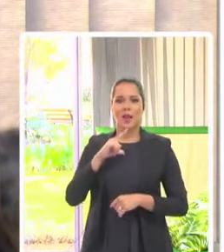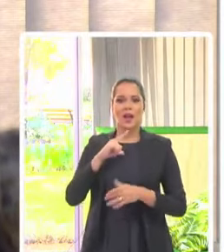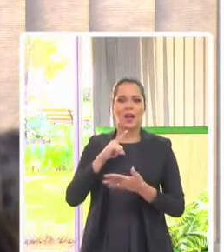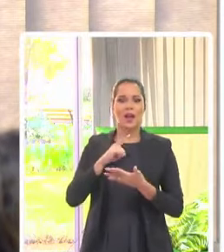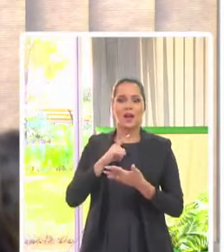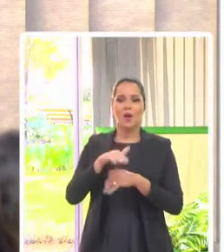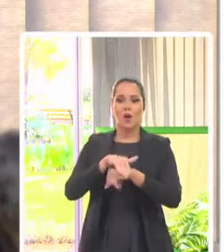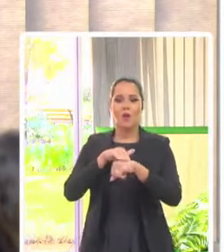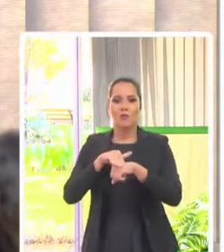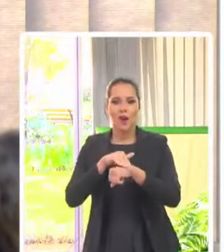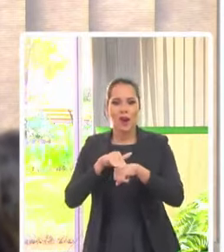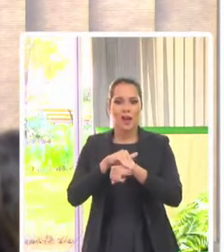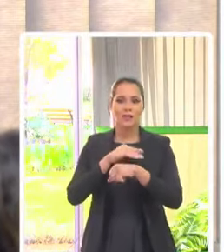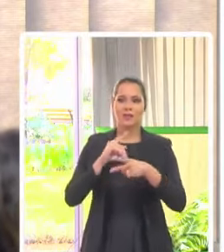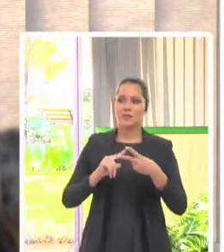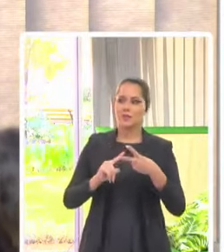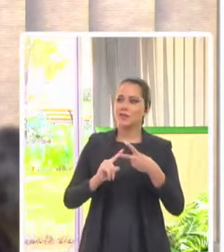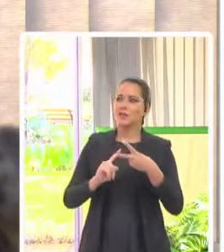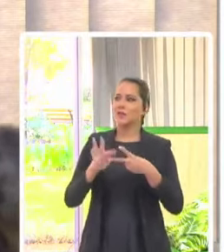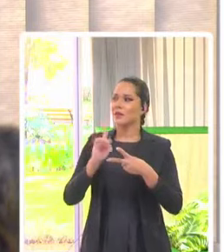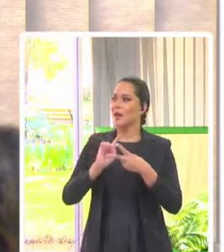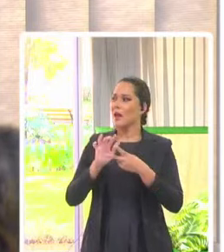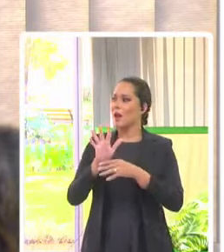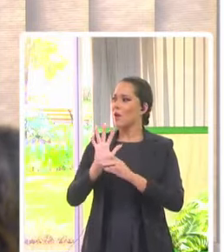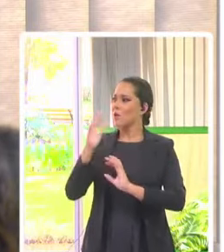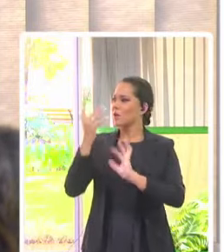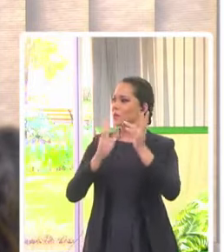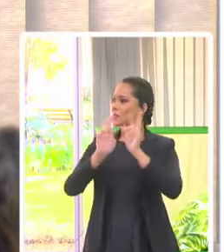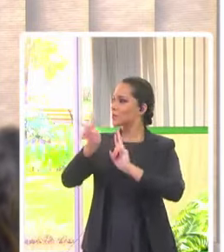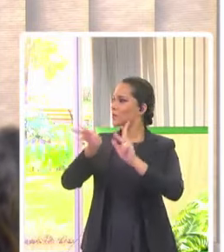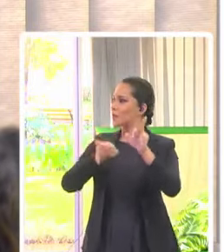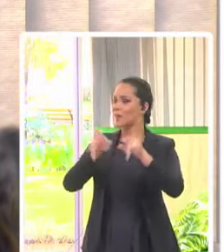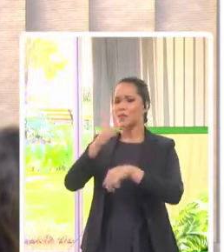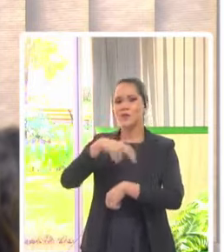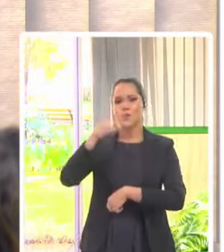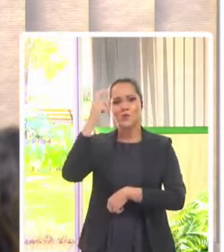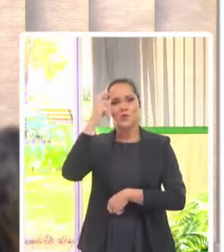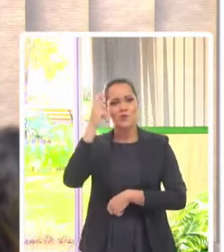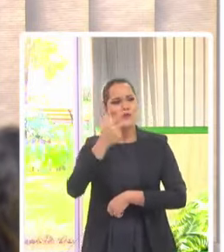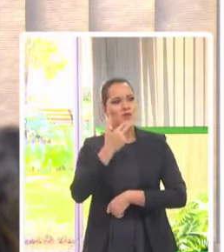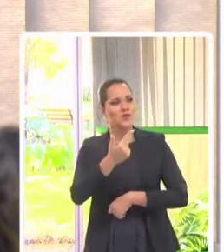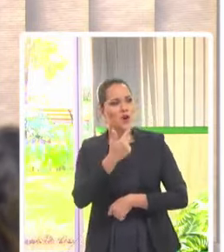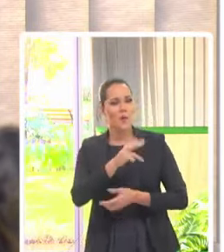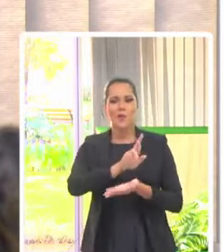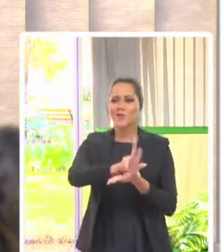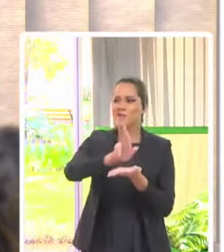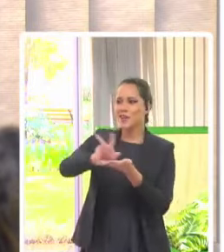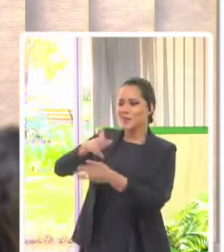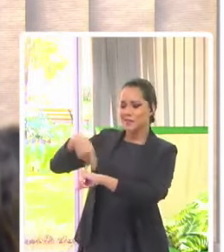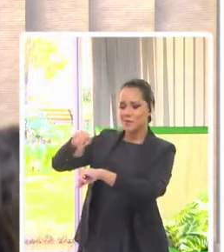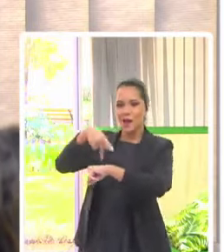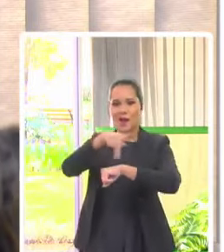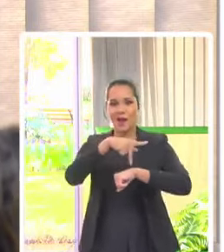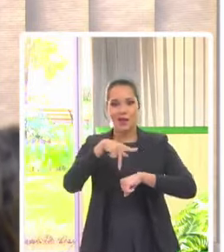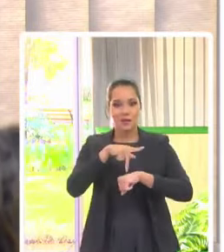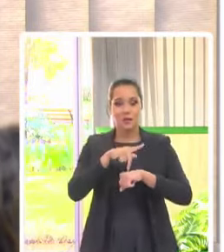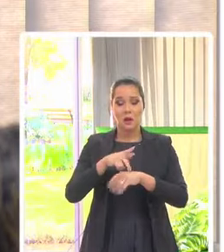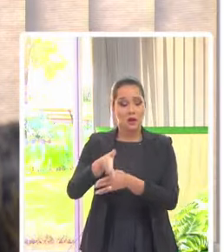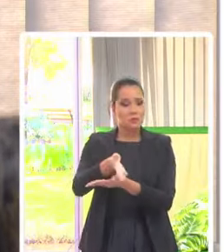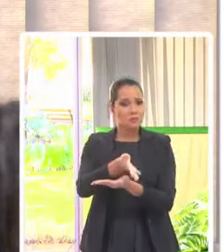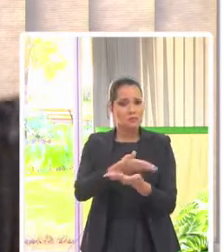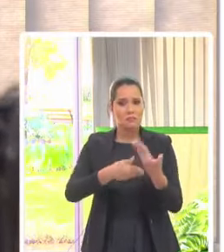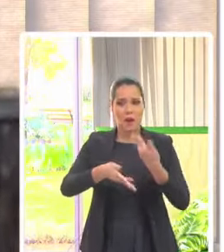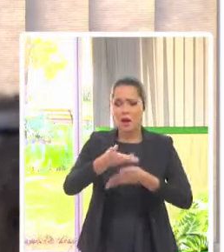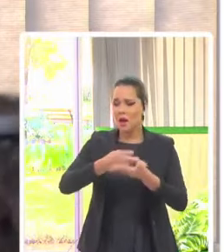across different cultures and languages within a single country. So you are interoperable by nature, by default. We're struggling